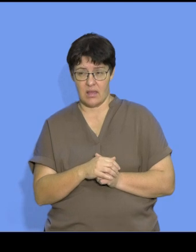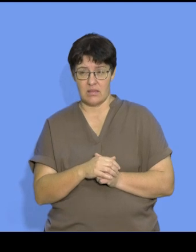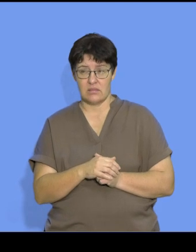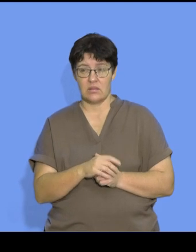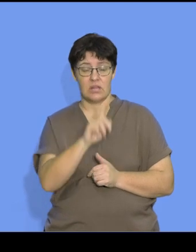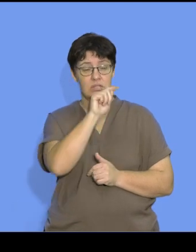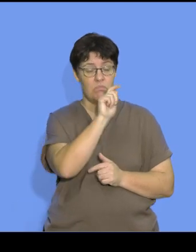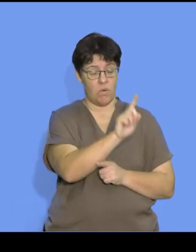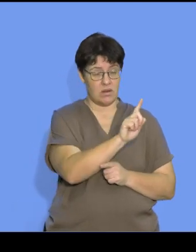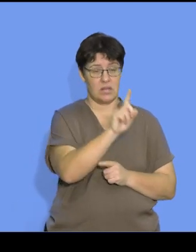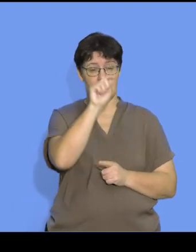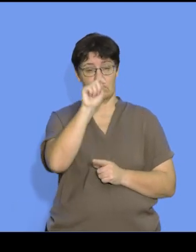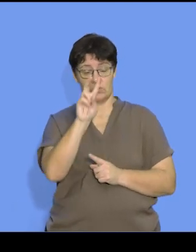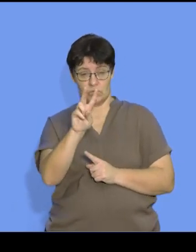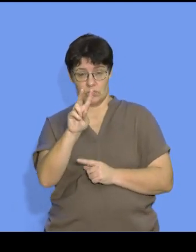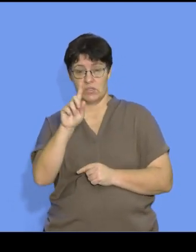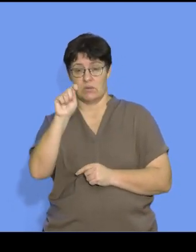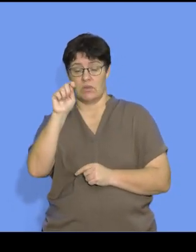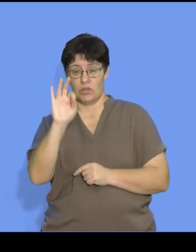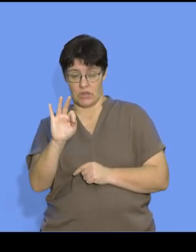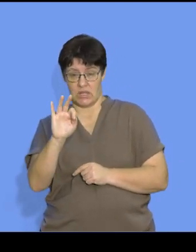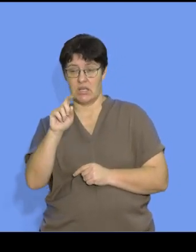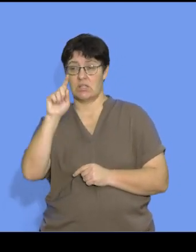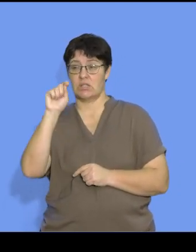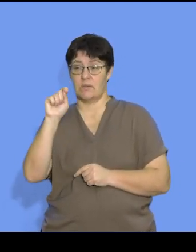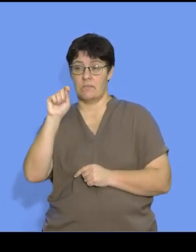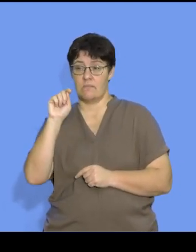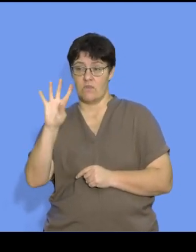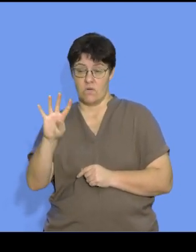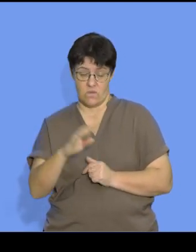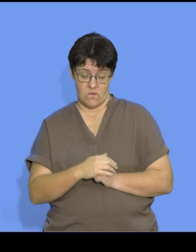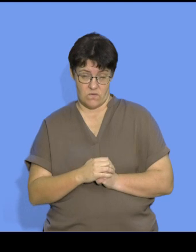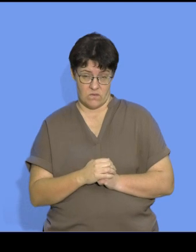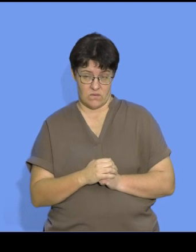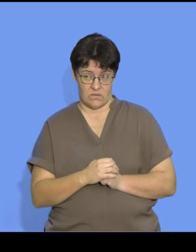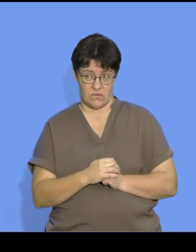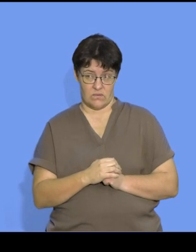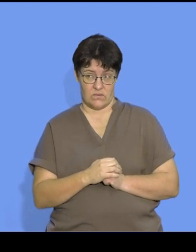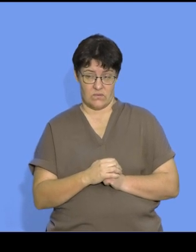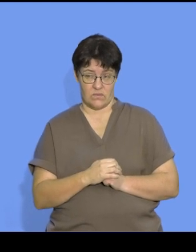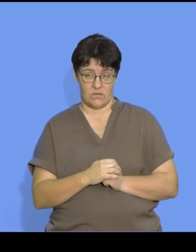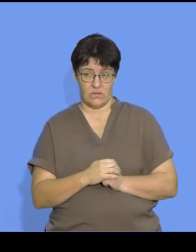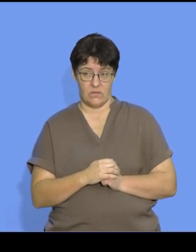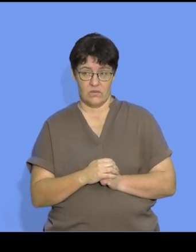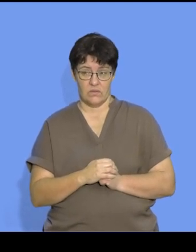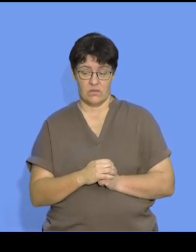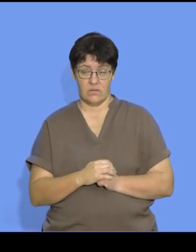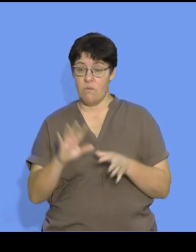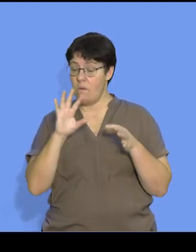1, term 2, term 3, and term 4. At